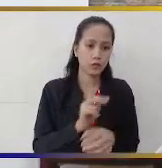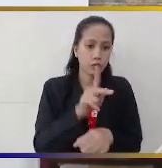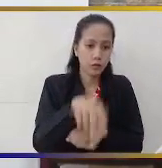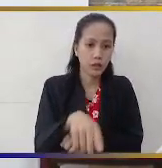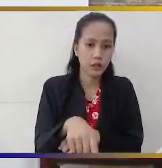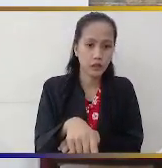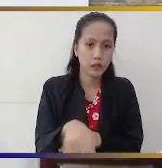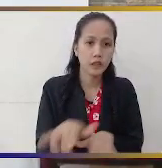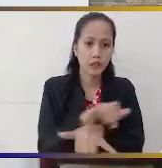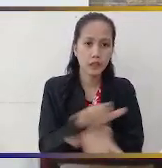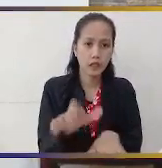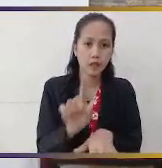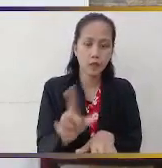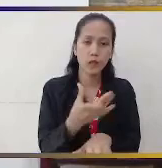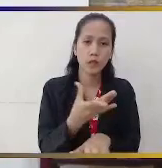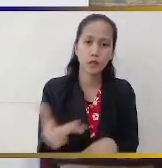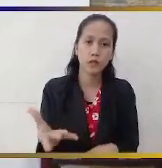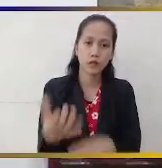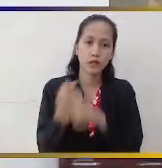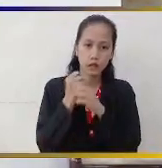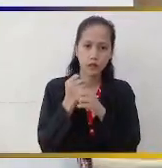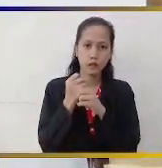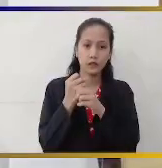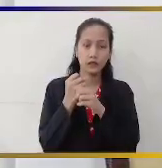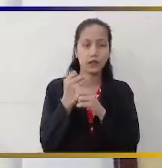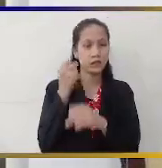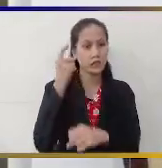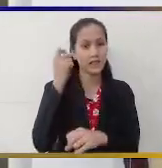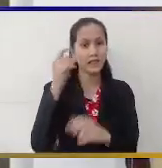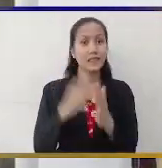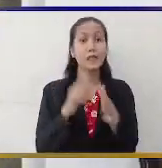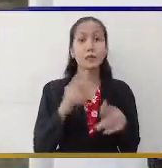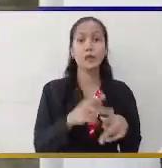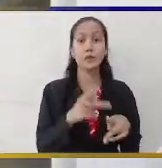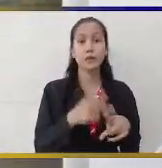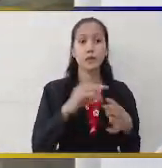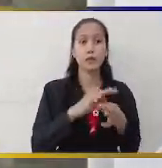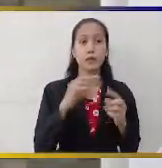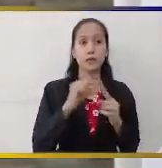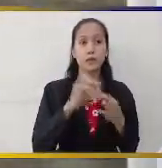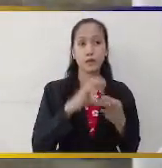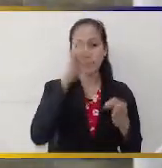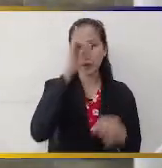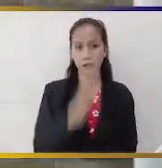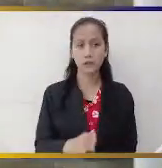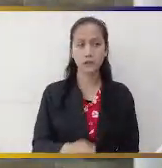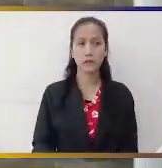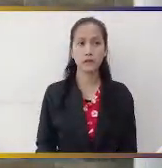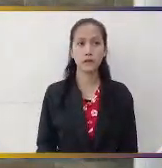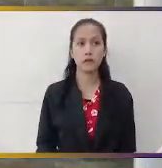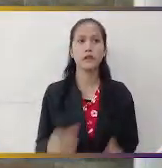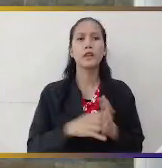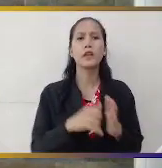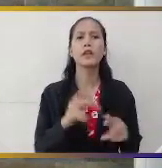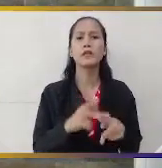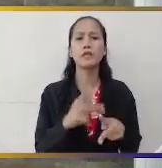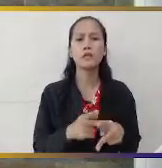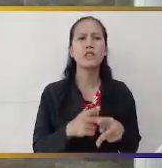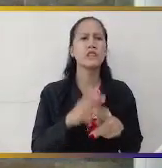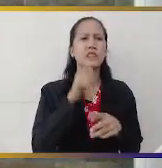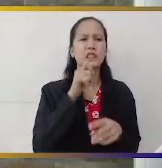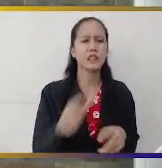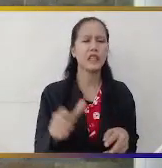reap. Amen. That's a principle of God's word. That is a principle you don't have to question.